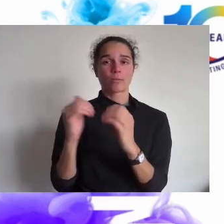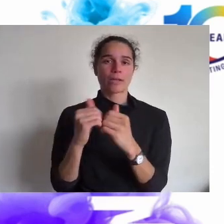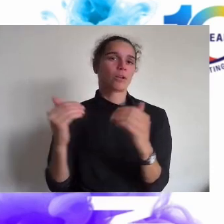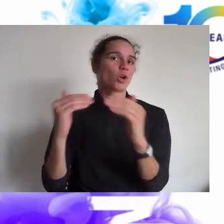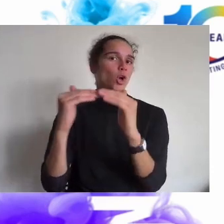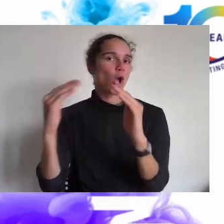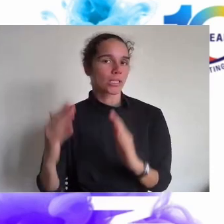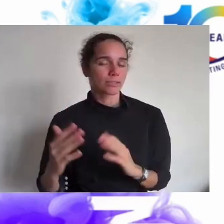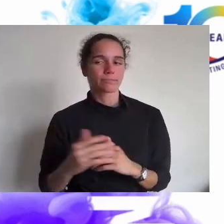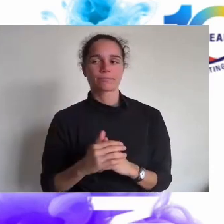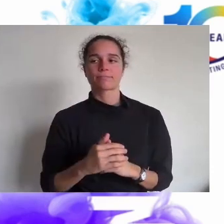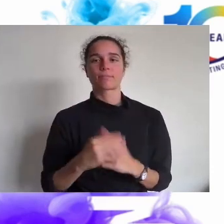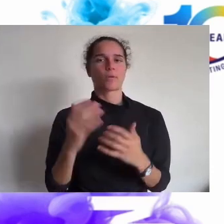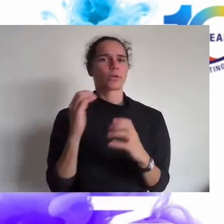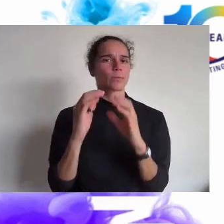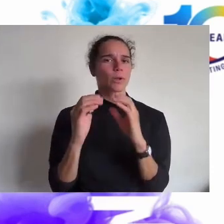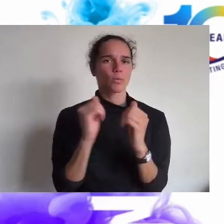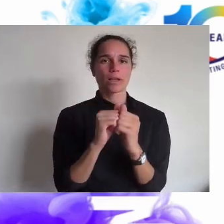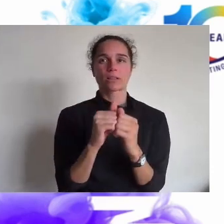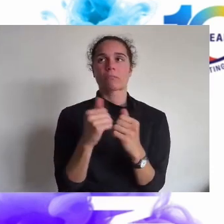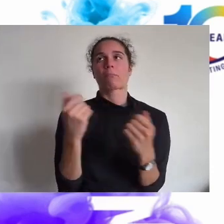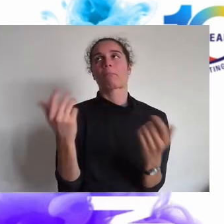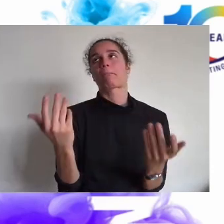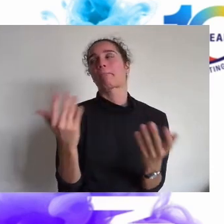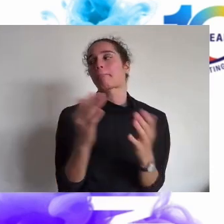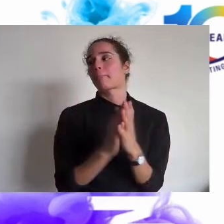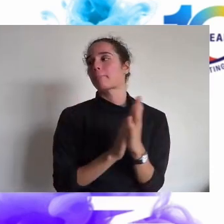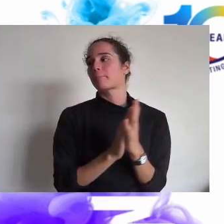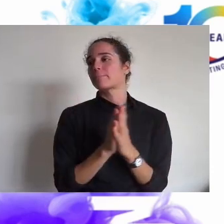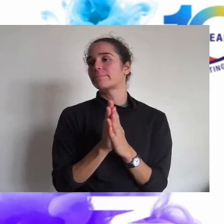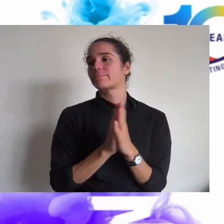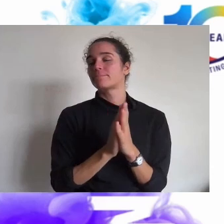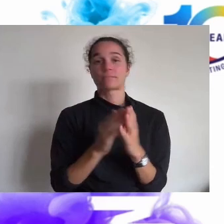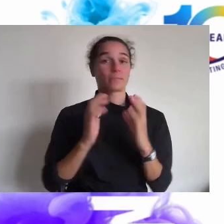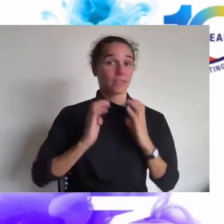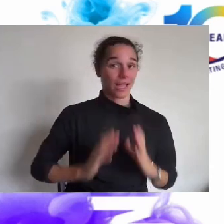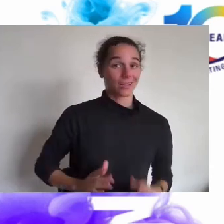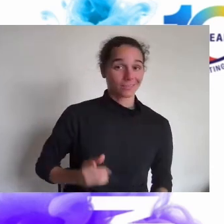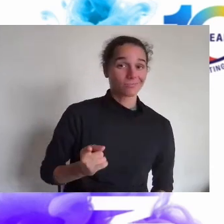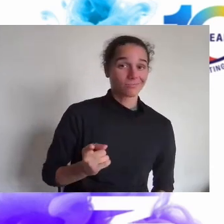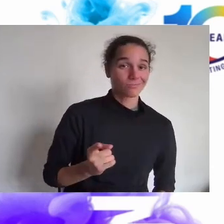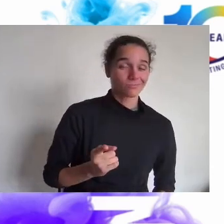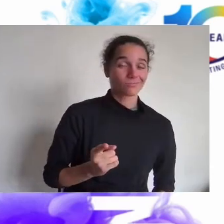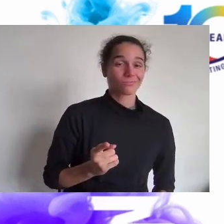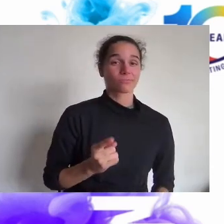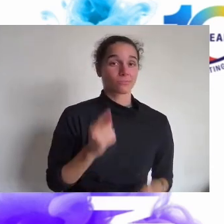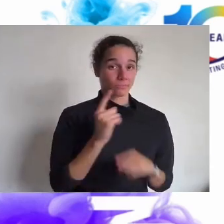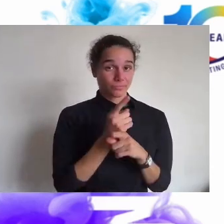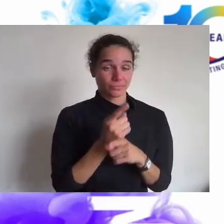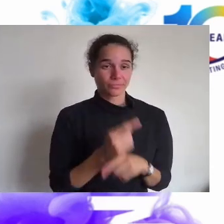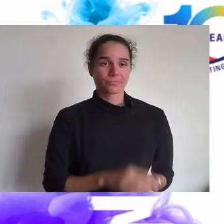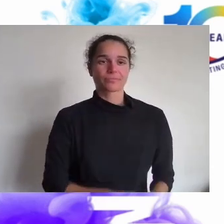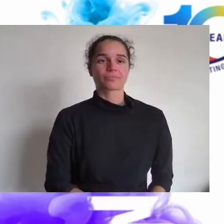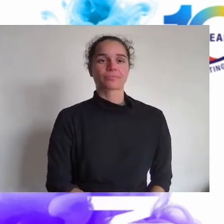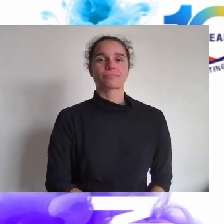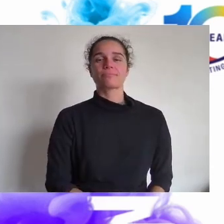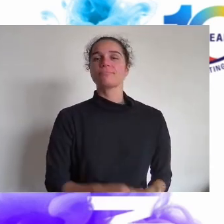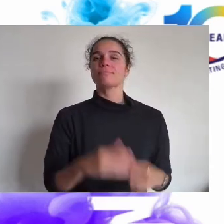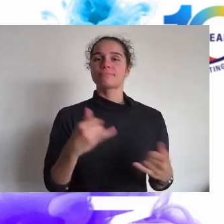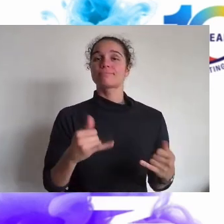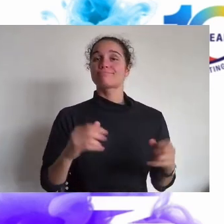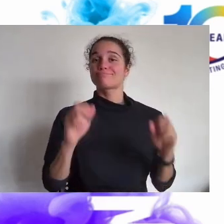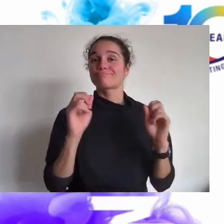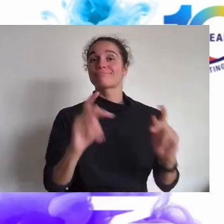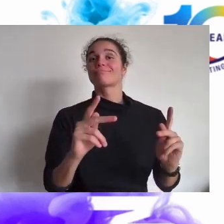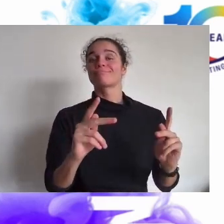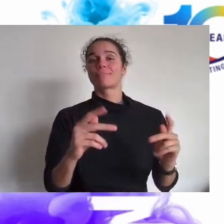colleague. I want to be able to communicate with this client, right? Here is an opportunity for you to